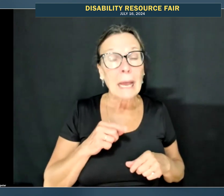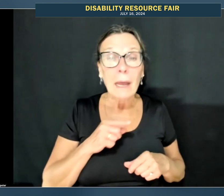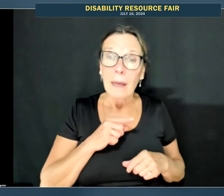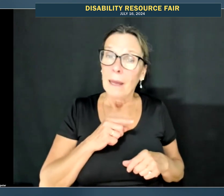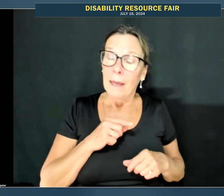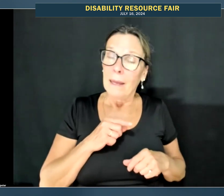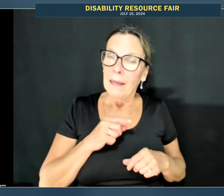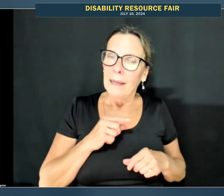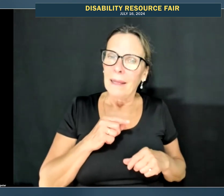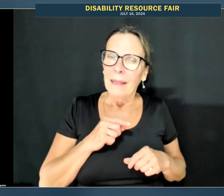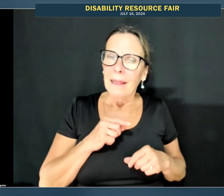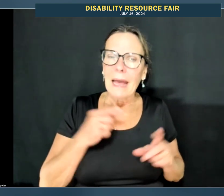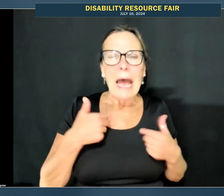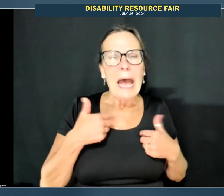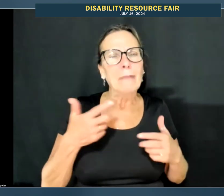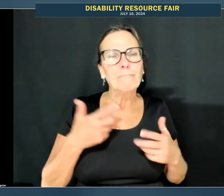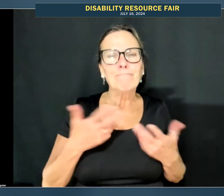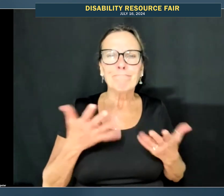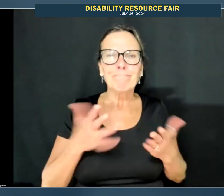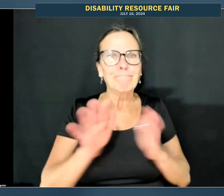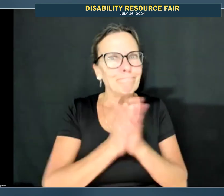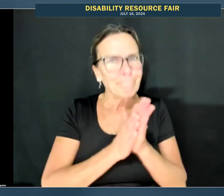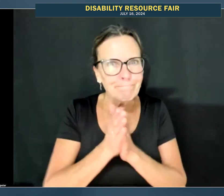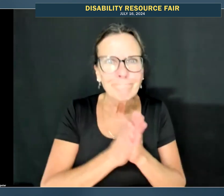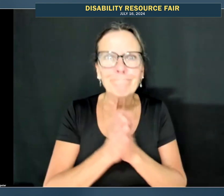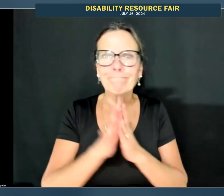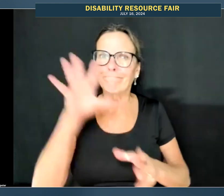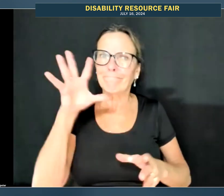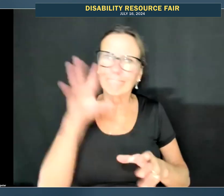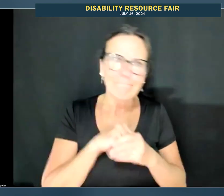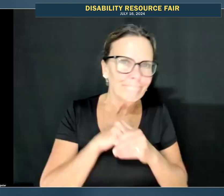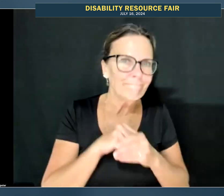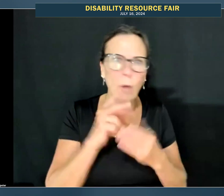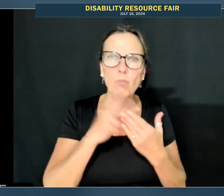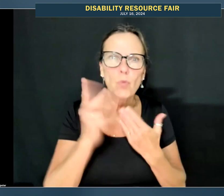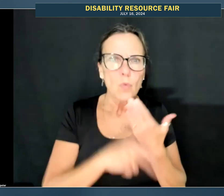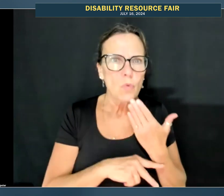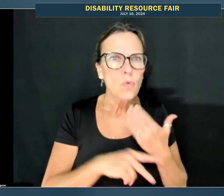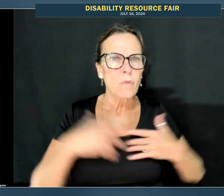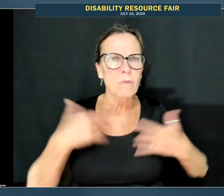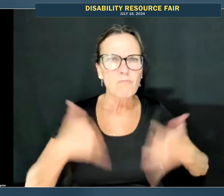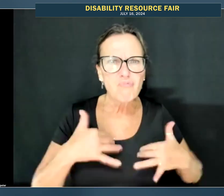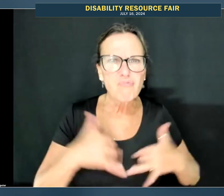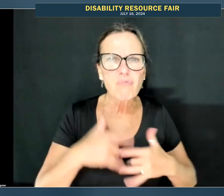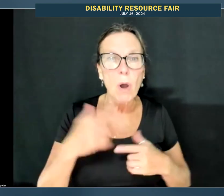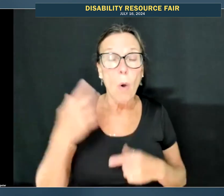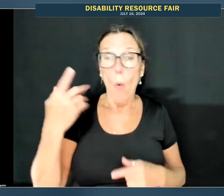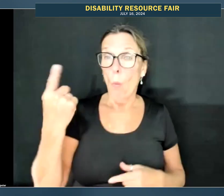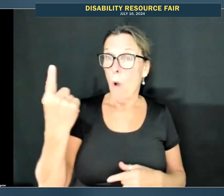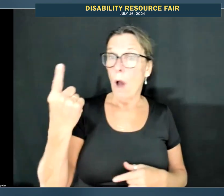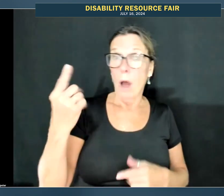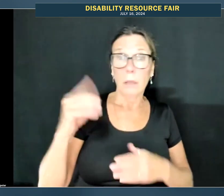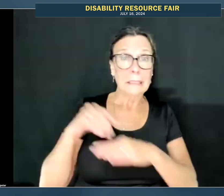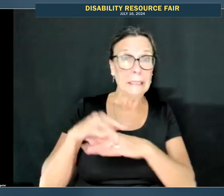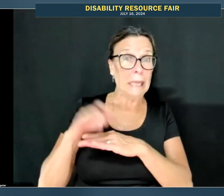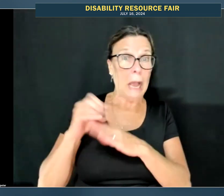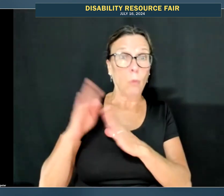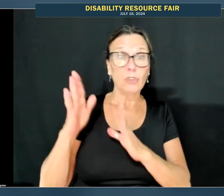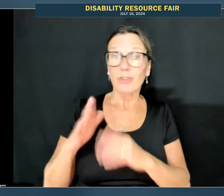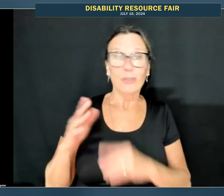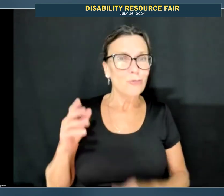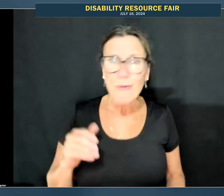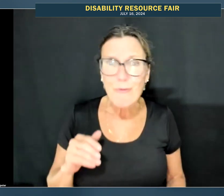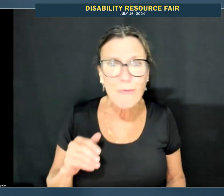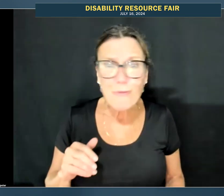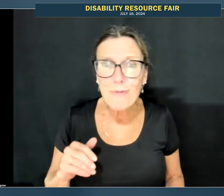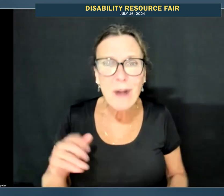more, I call it a more rigorous, a more involved program because they don't only have one counselor. They have a whole team